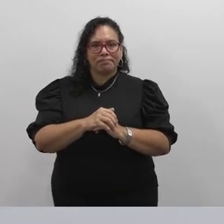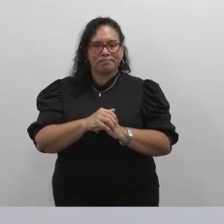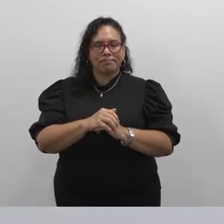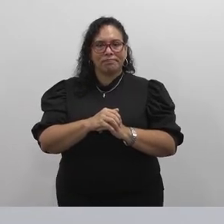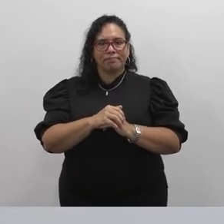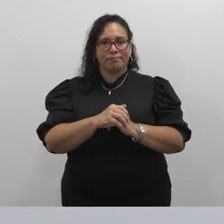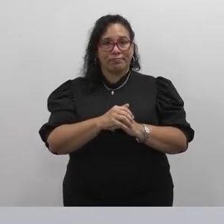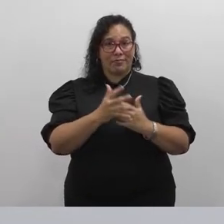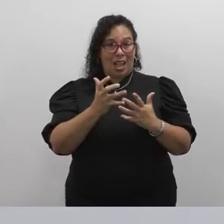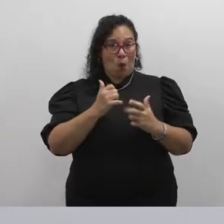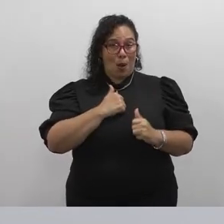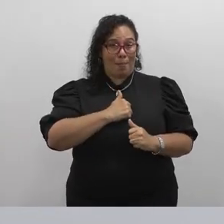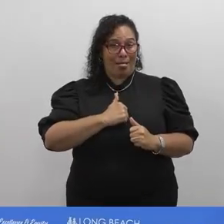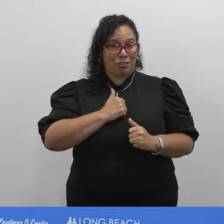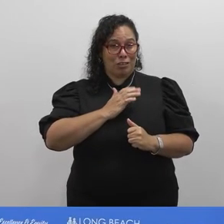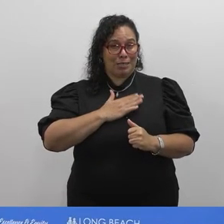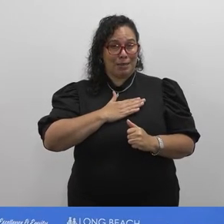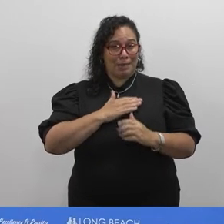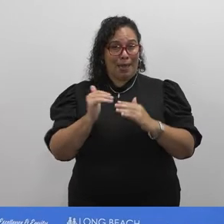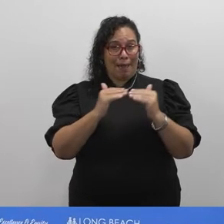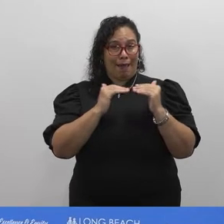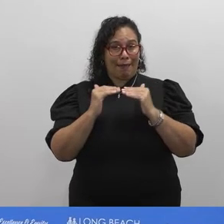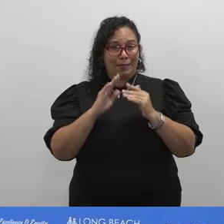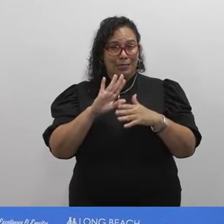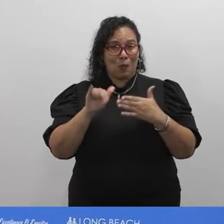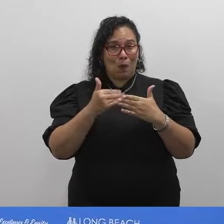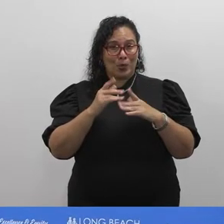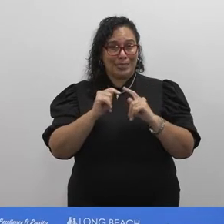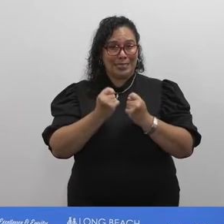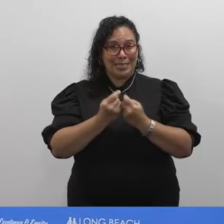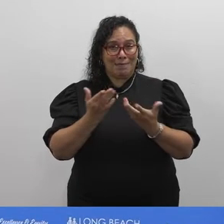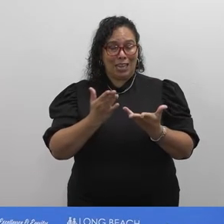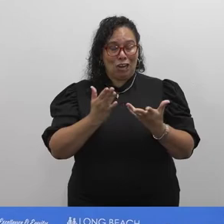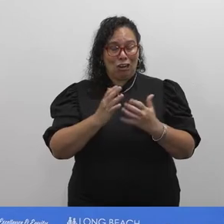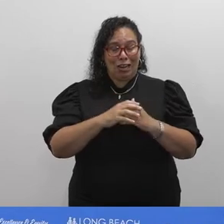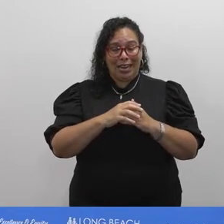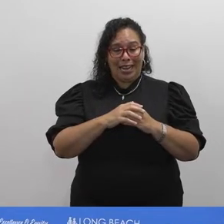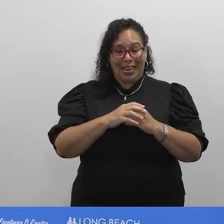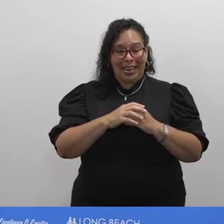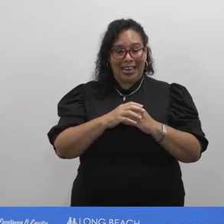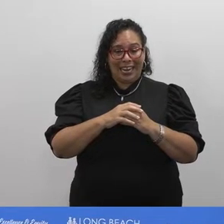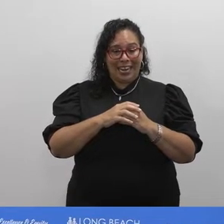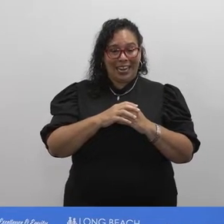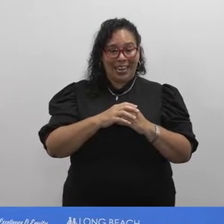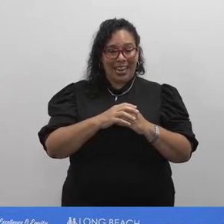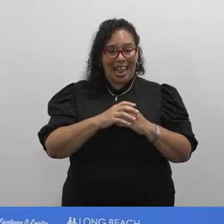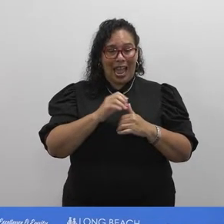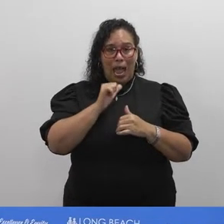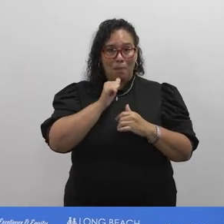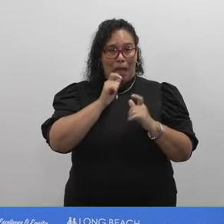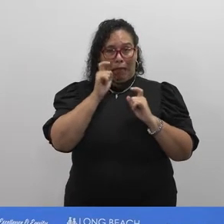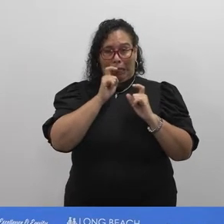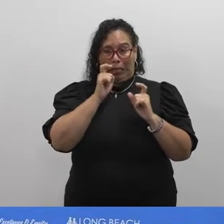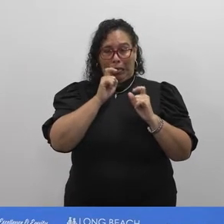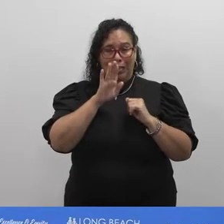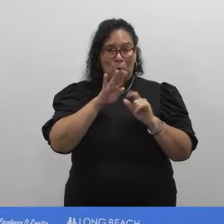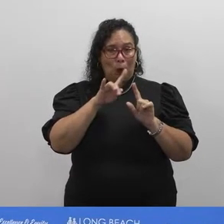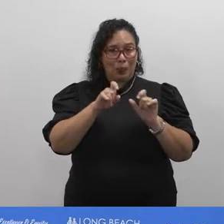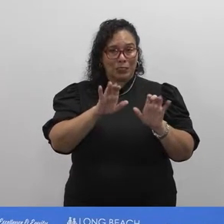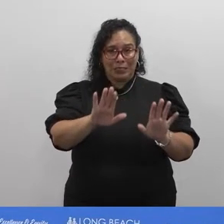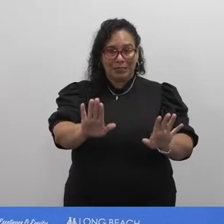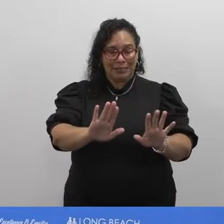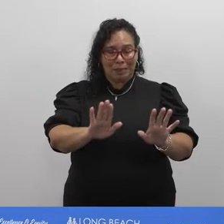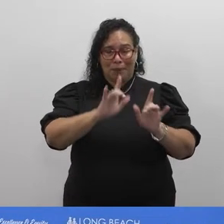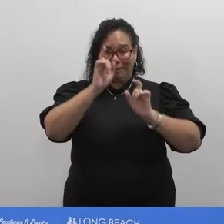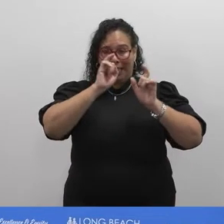I want to apologize to my colleagues and the whole team here. I'm not grimacing at your questions and or any